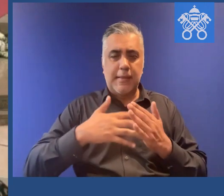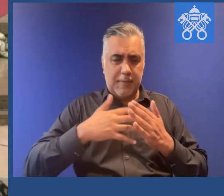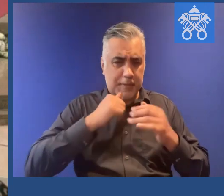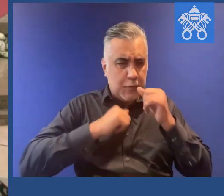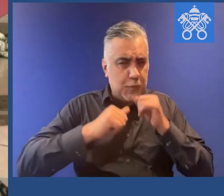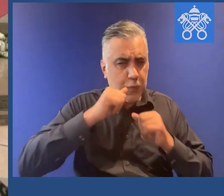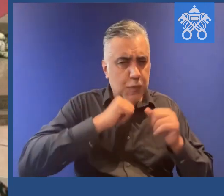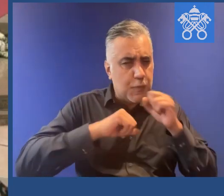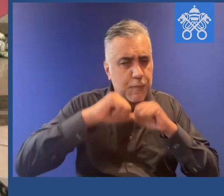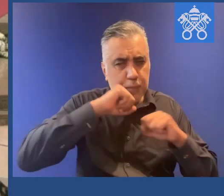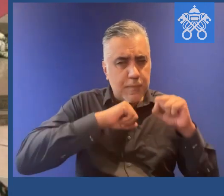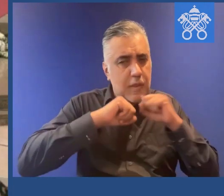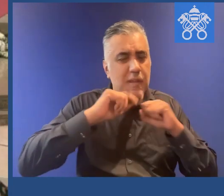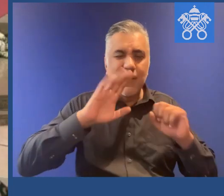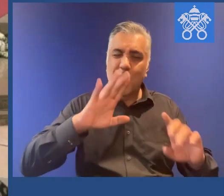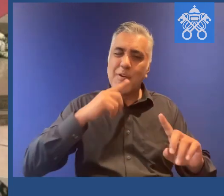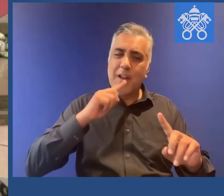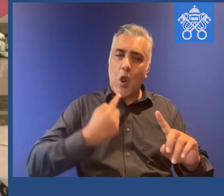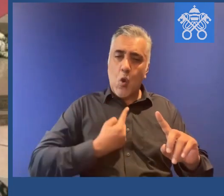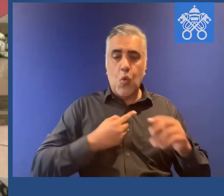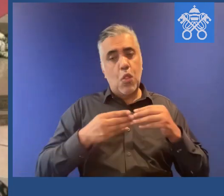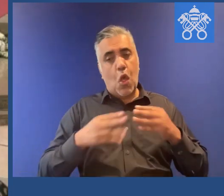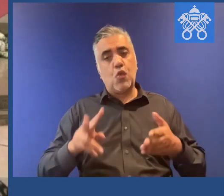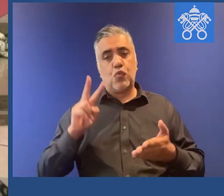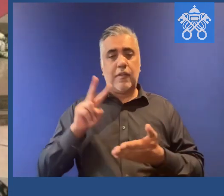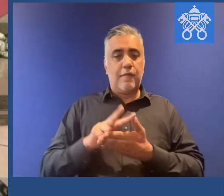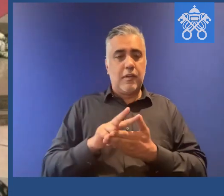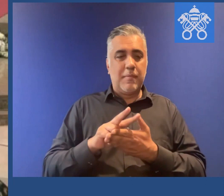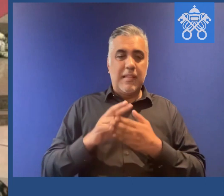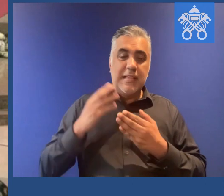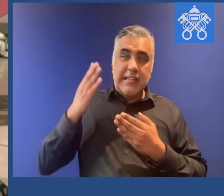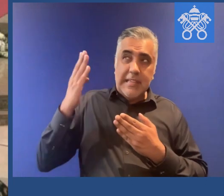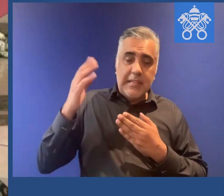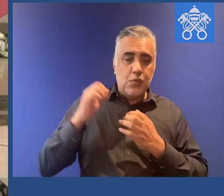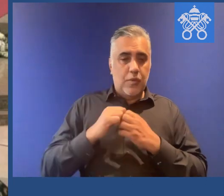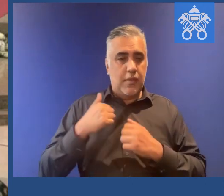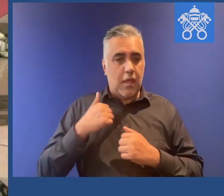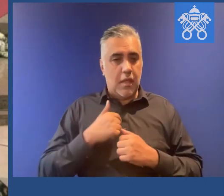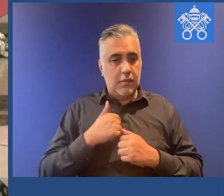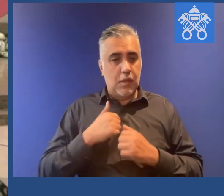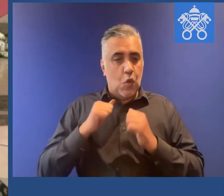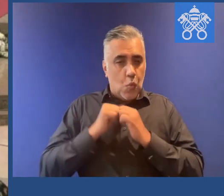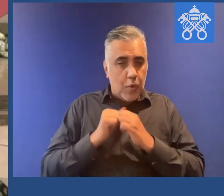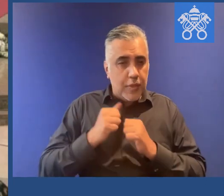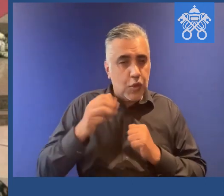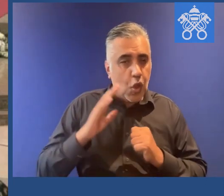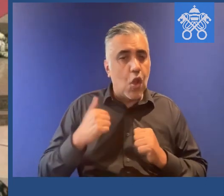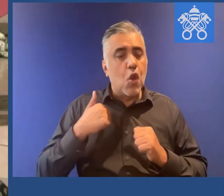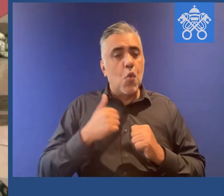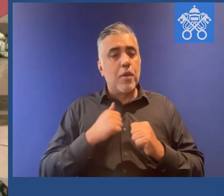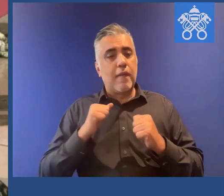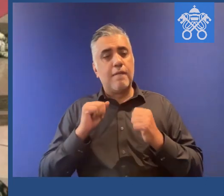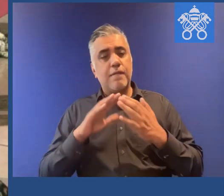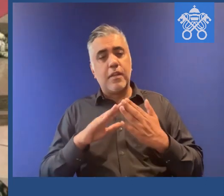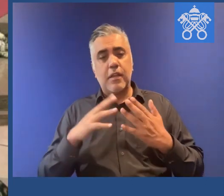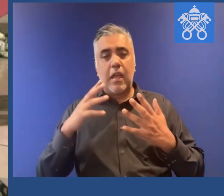endure, we are not alone, lost or defeated, because He is with us. With God, we can face